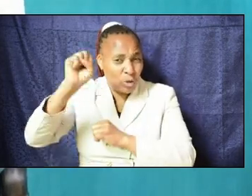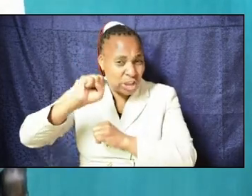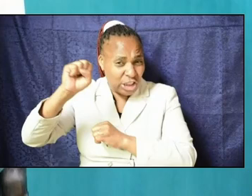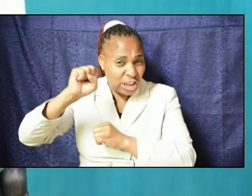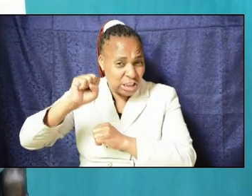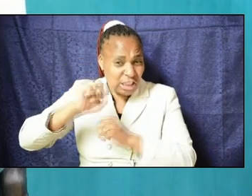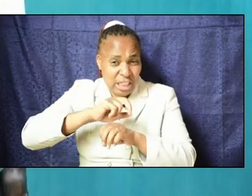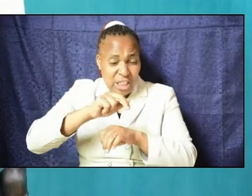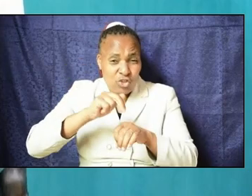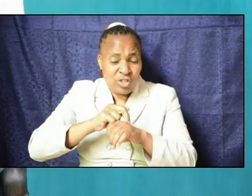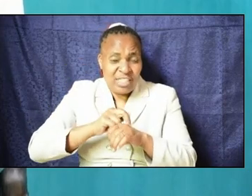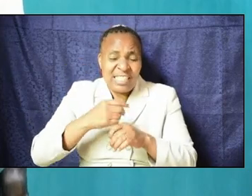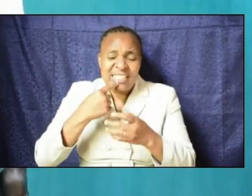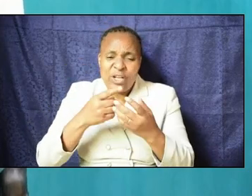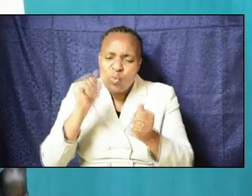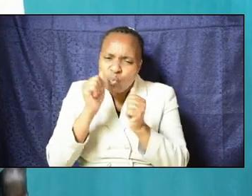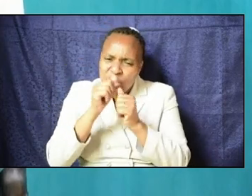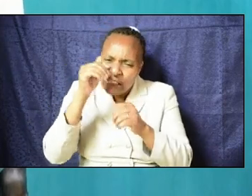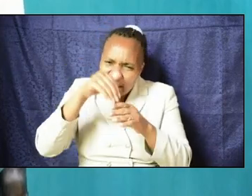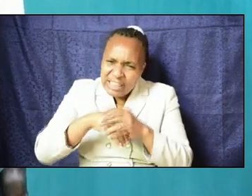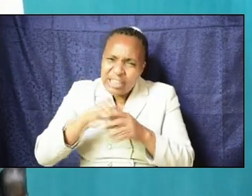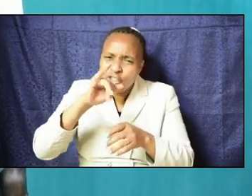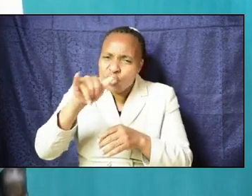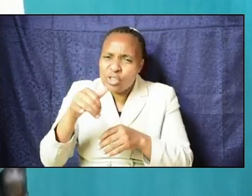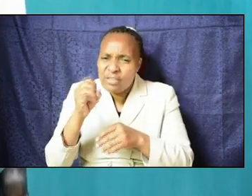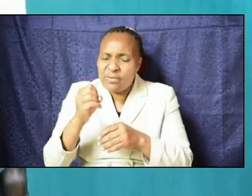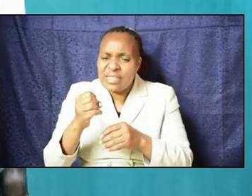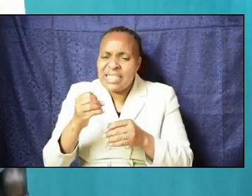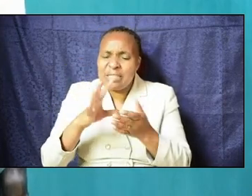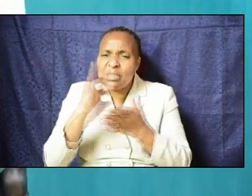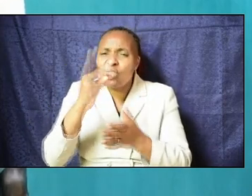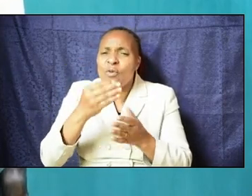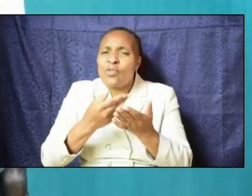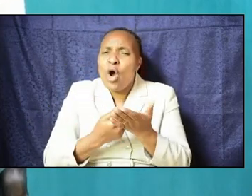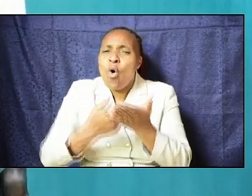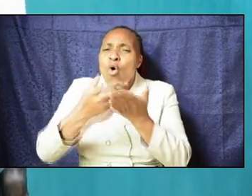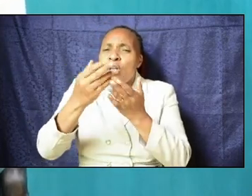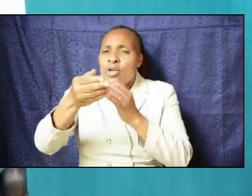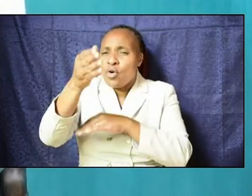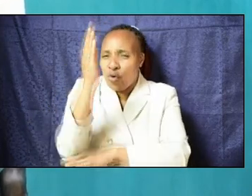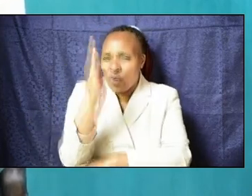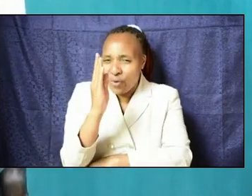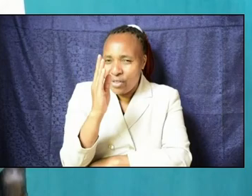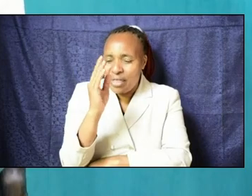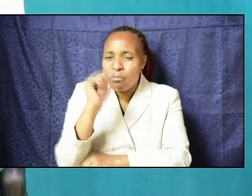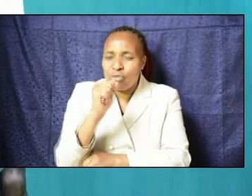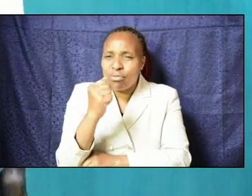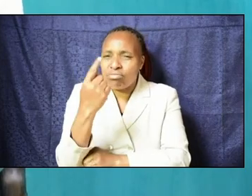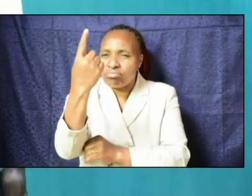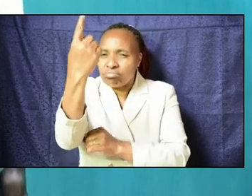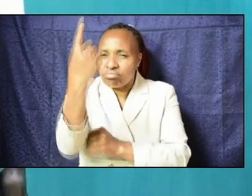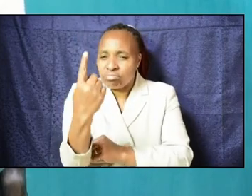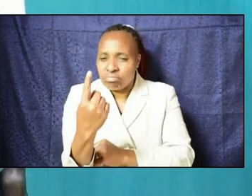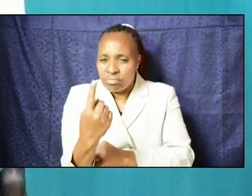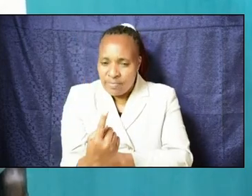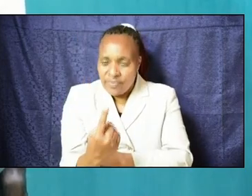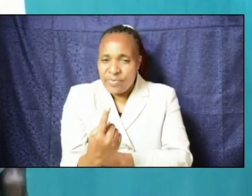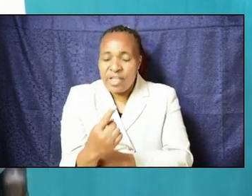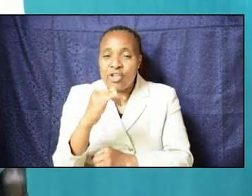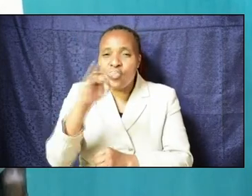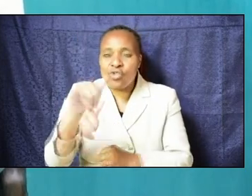say that within Joseph are the spirit of the holy gods, he was in essence ascending Joseph to